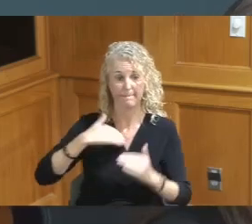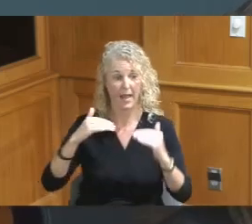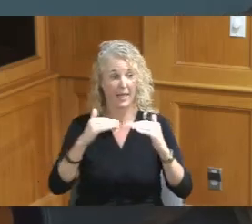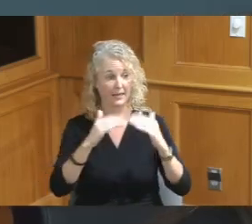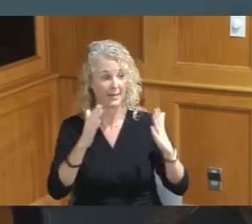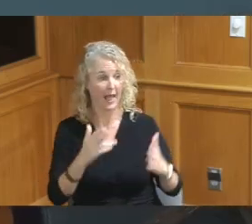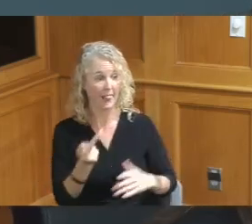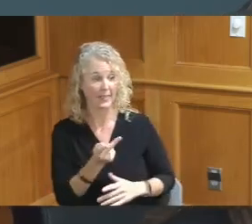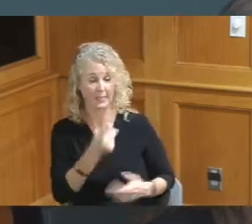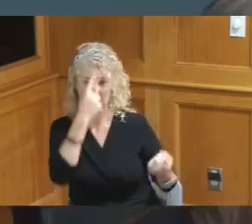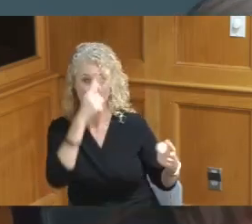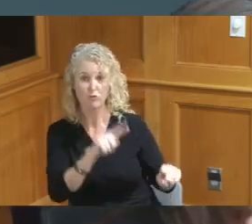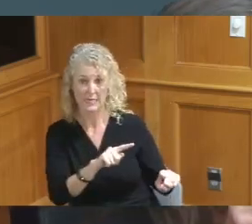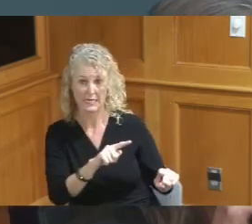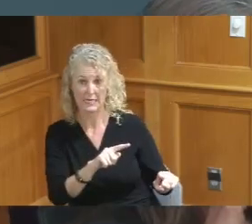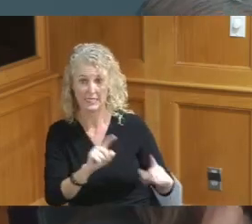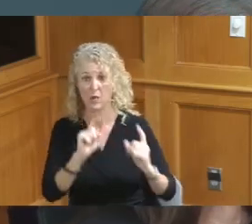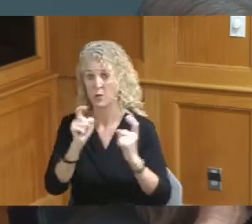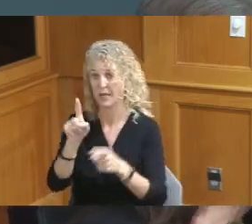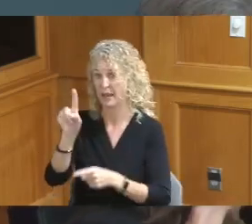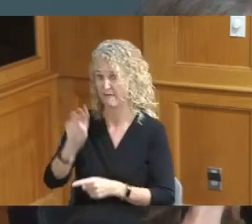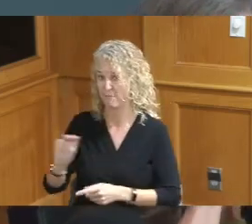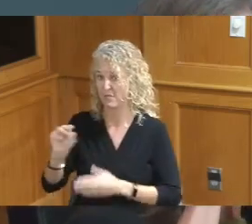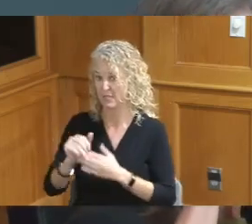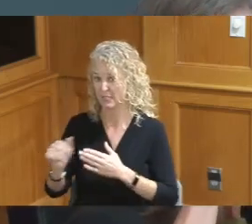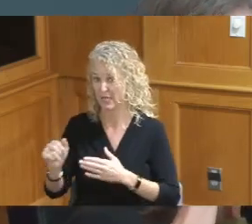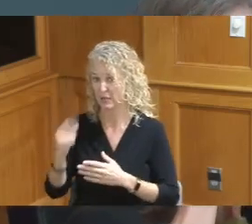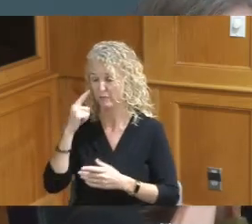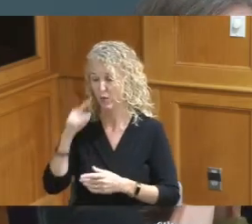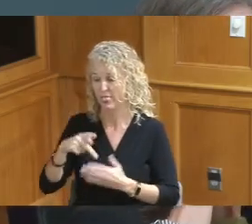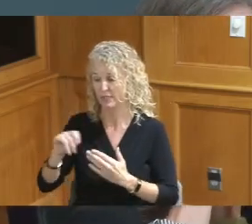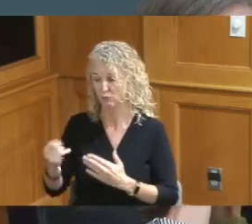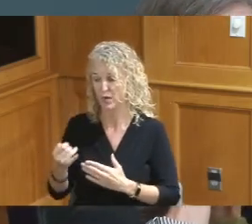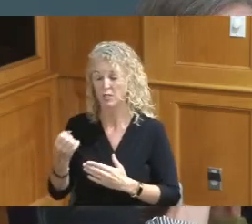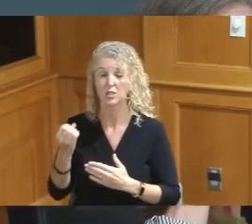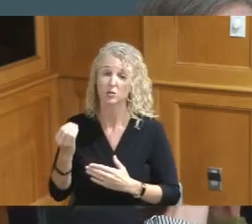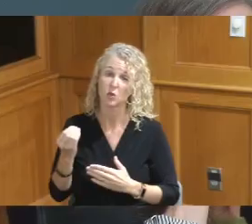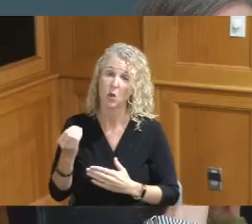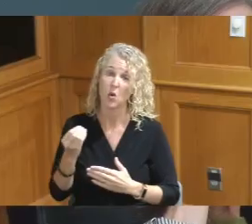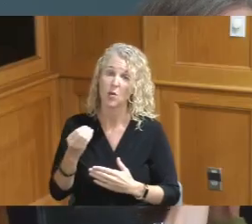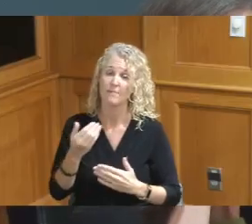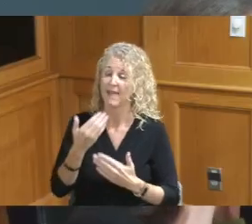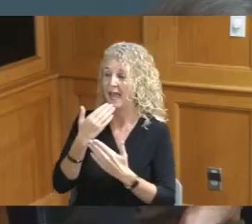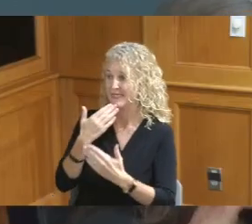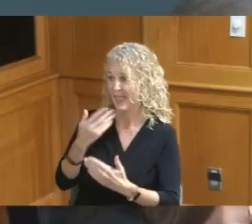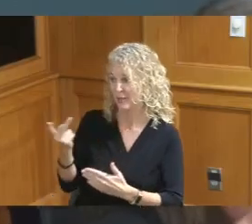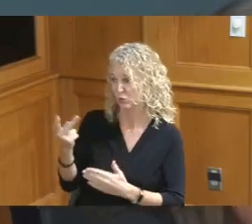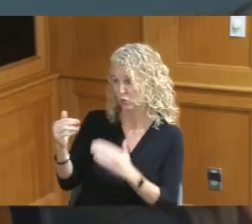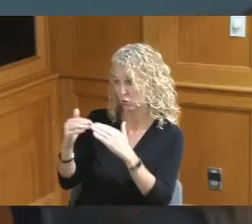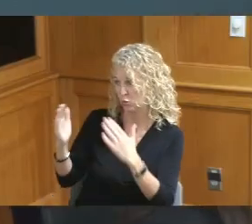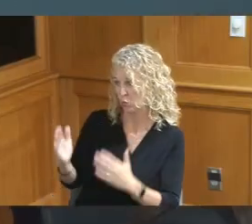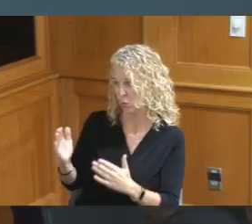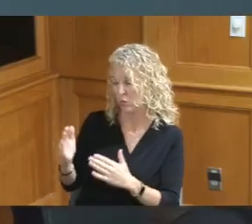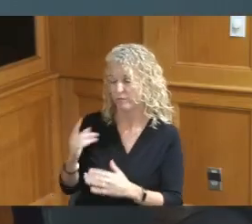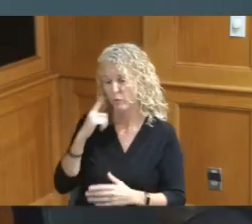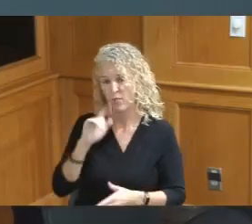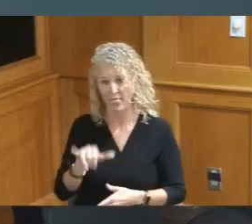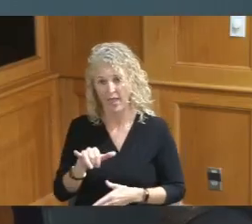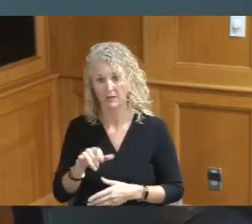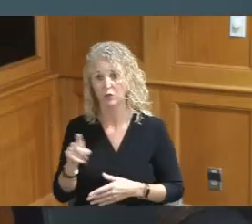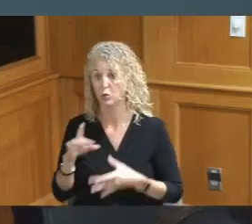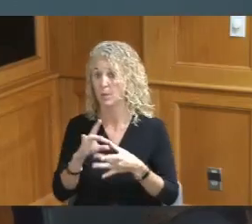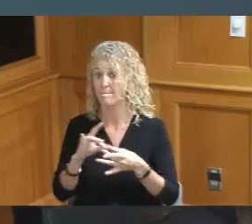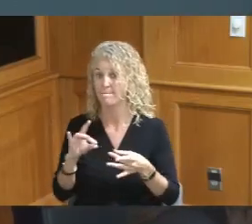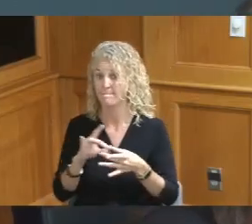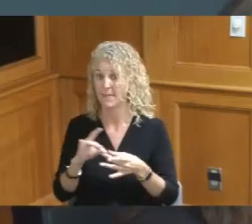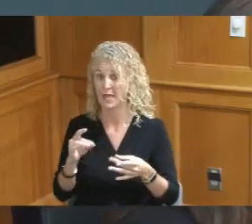colleagues agreed, and we gave $1 million to that. So I certainly thank my colleagues for that. You brought